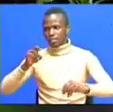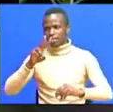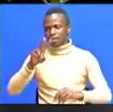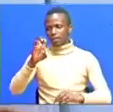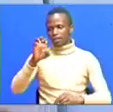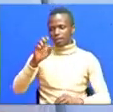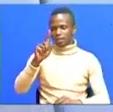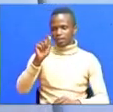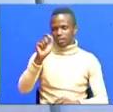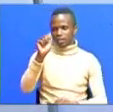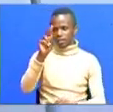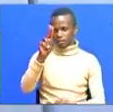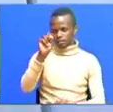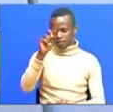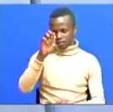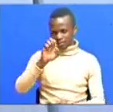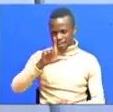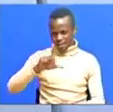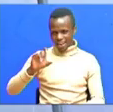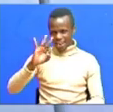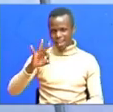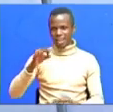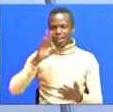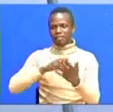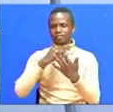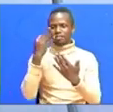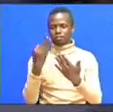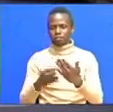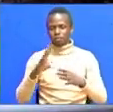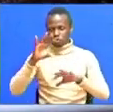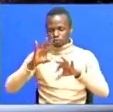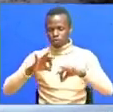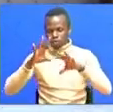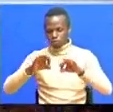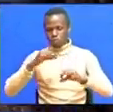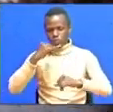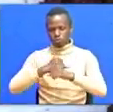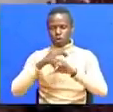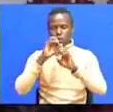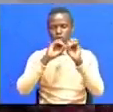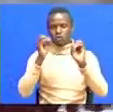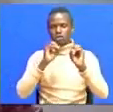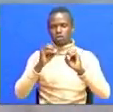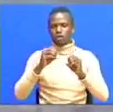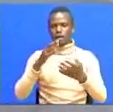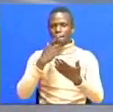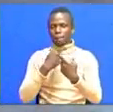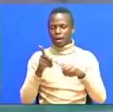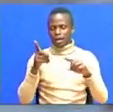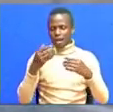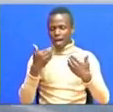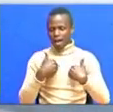say they feel fortunate to have found a job and a steady income.